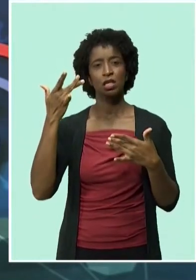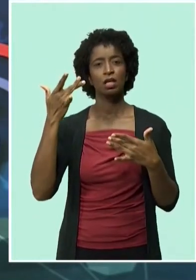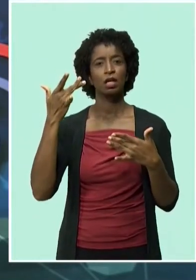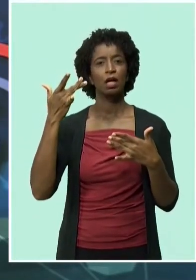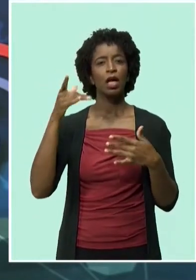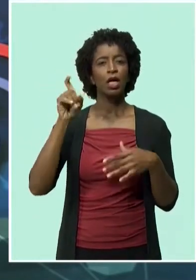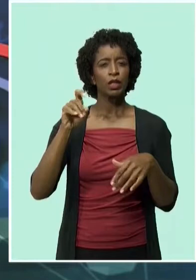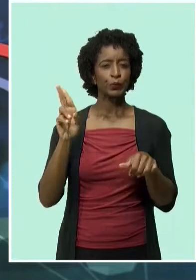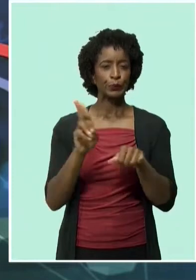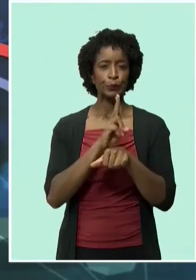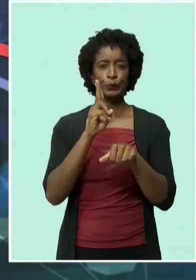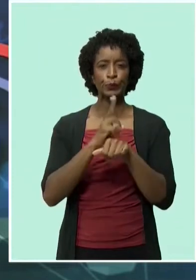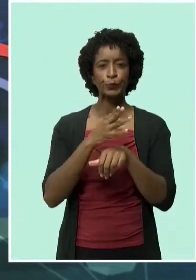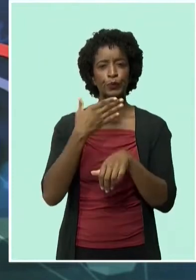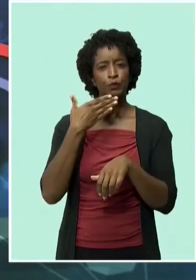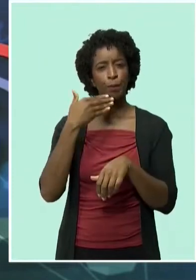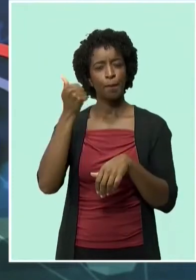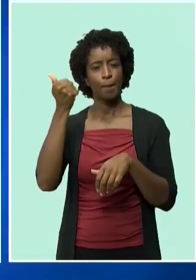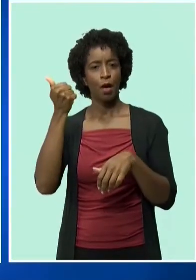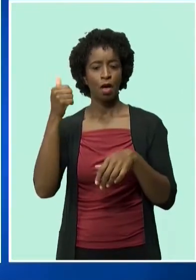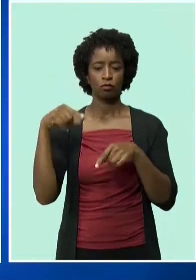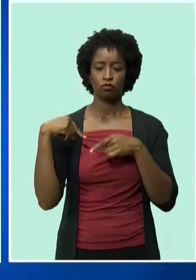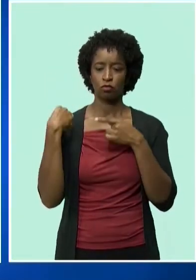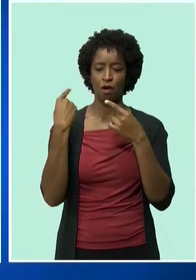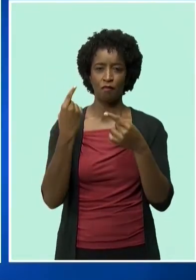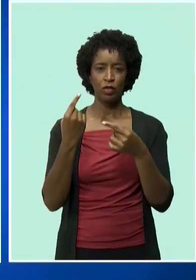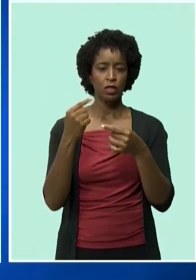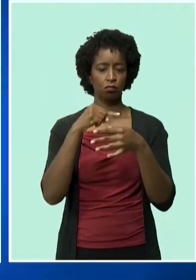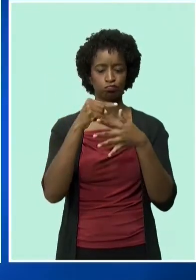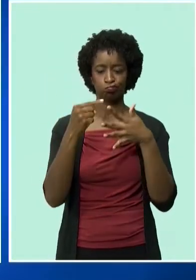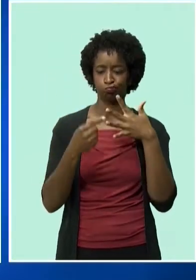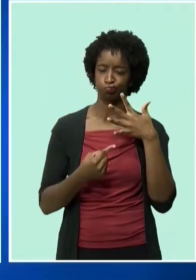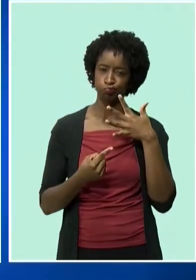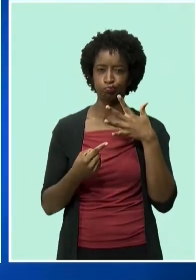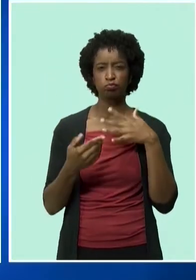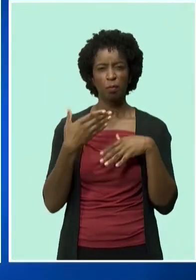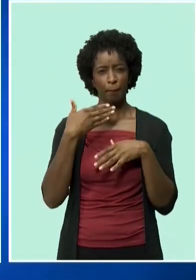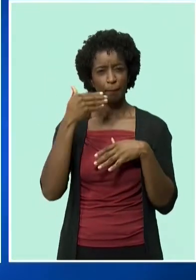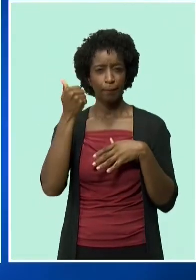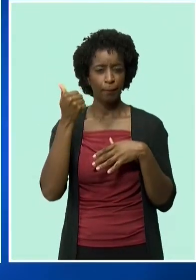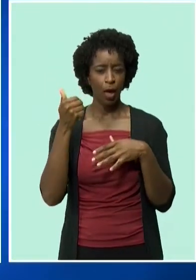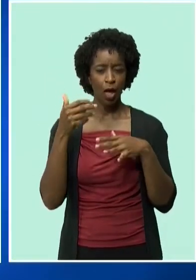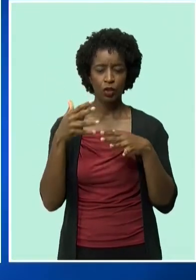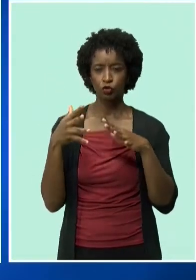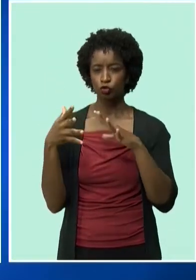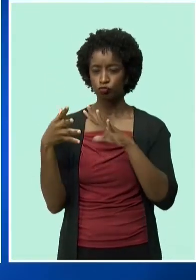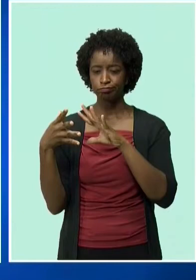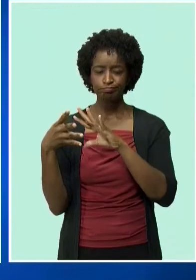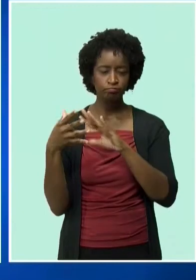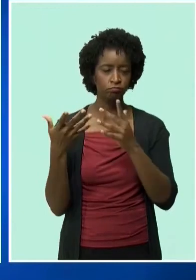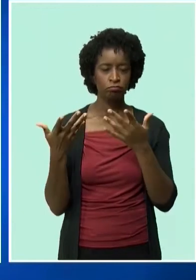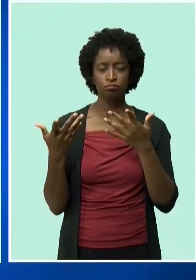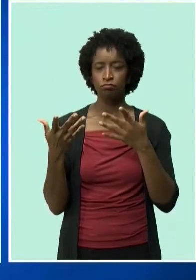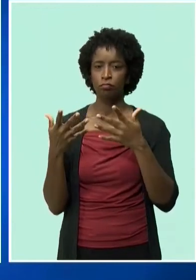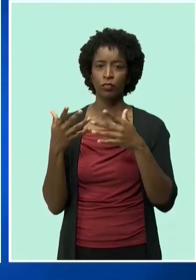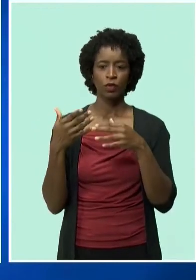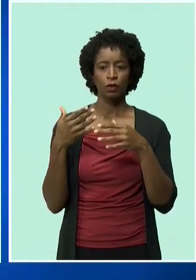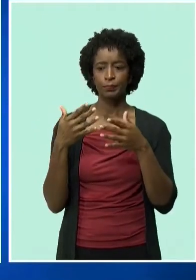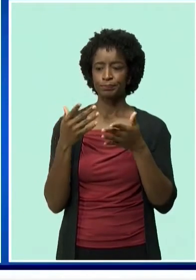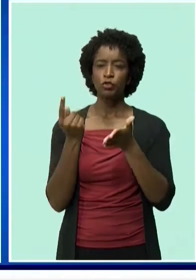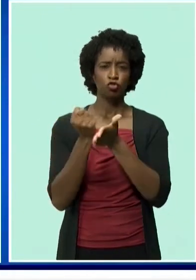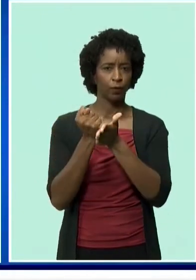practices in health care. The innovations in the health system electronic medical records for